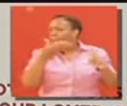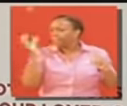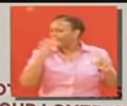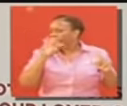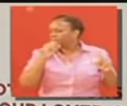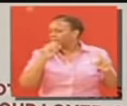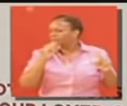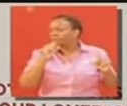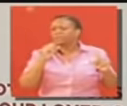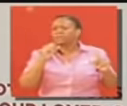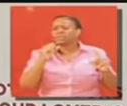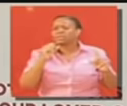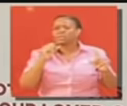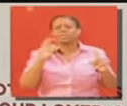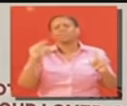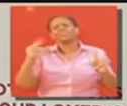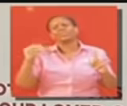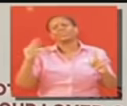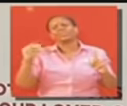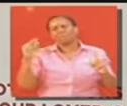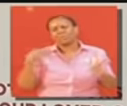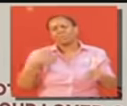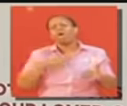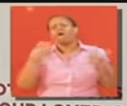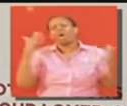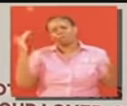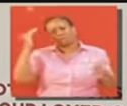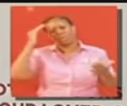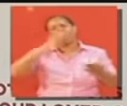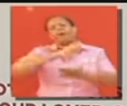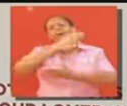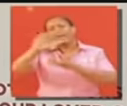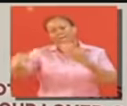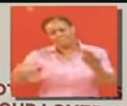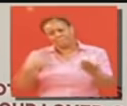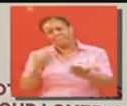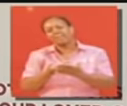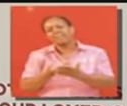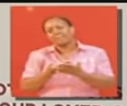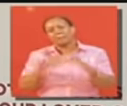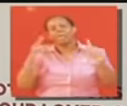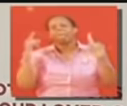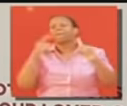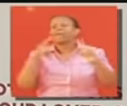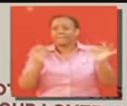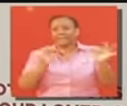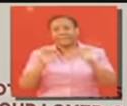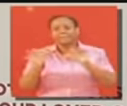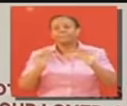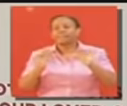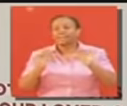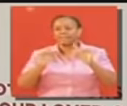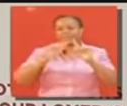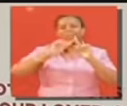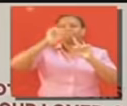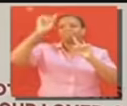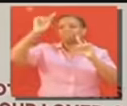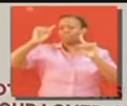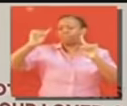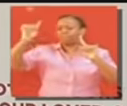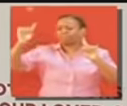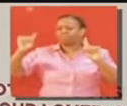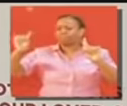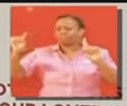have been diagnosed. The point that we were making with the EpiCoV is that we utilize another subset of data,